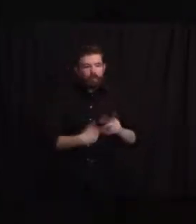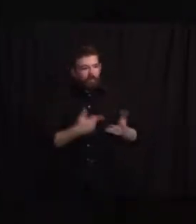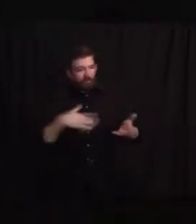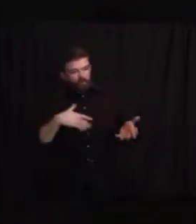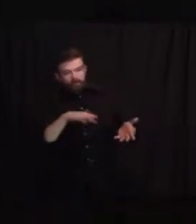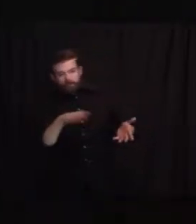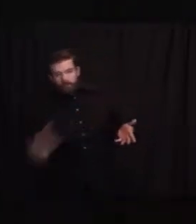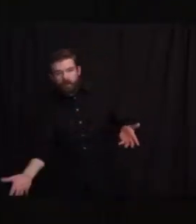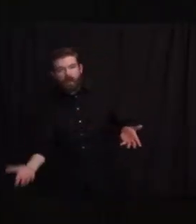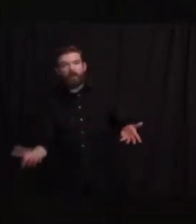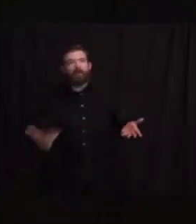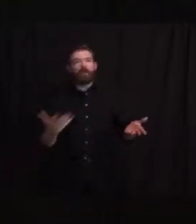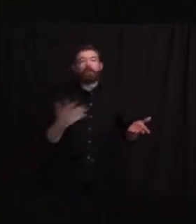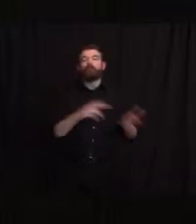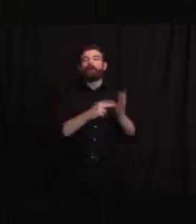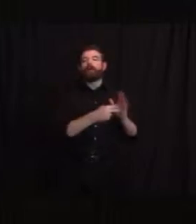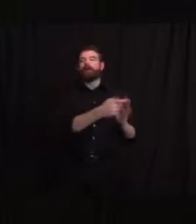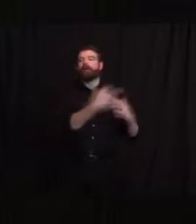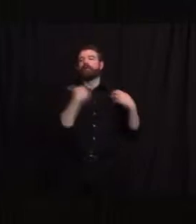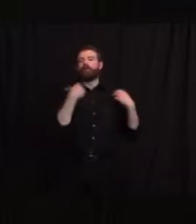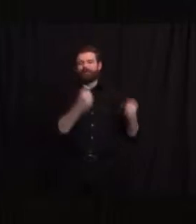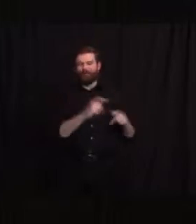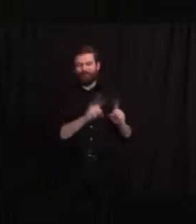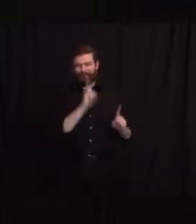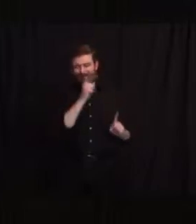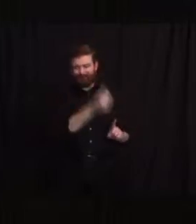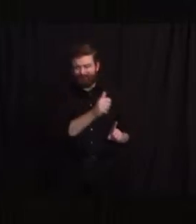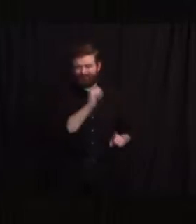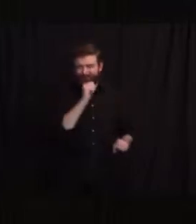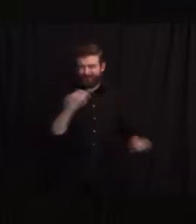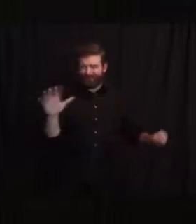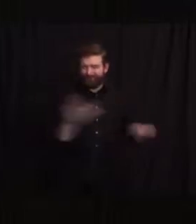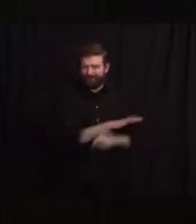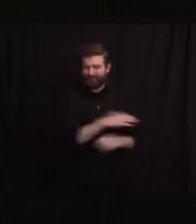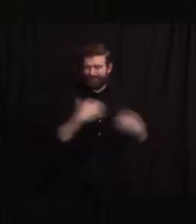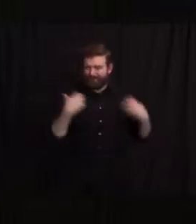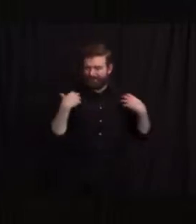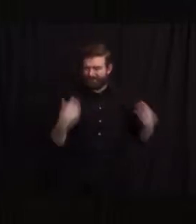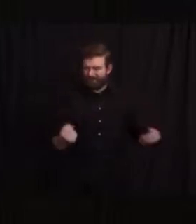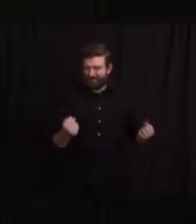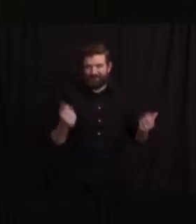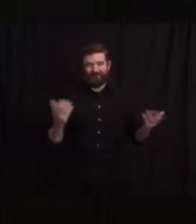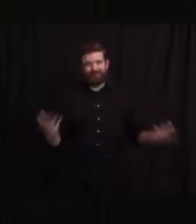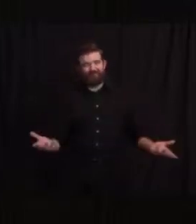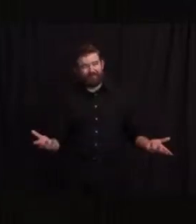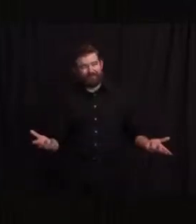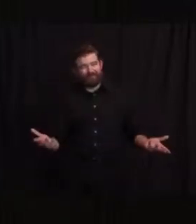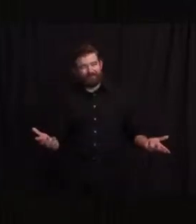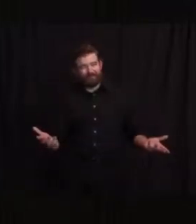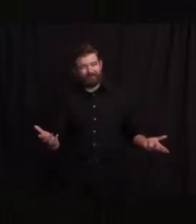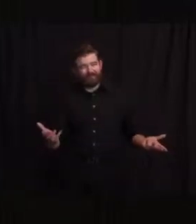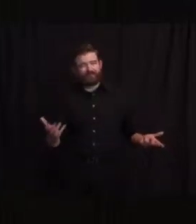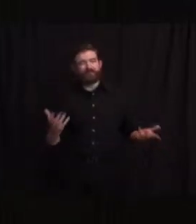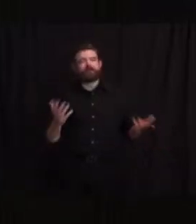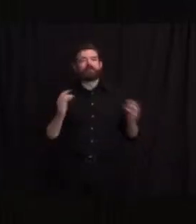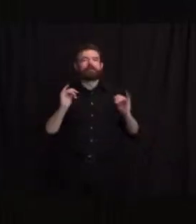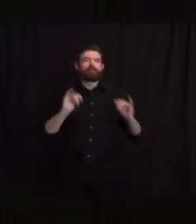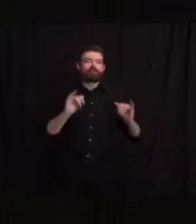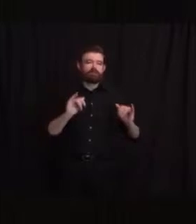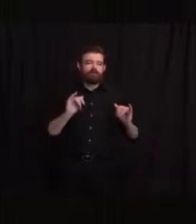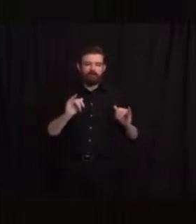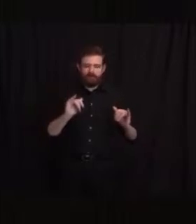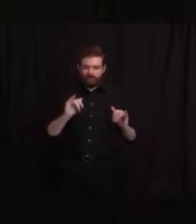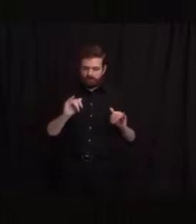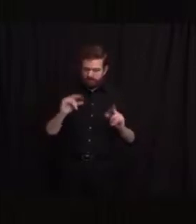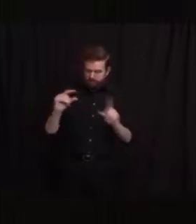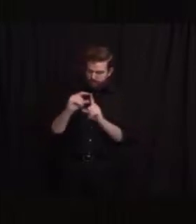that because we're not quite comfortable with that definition. So until either there is a more formal definition that everybody can agree on or some other way